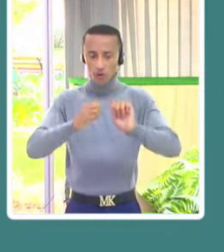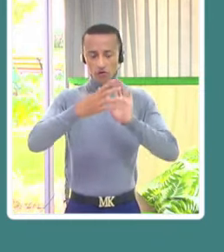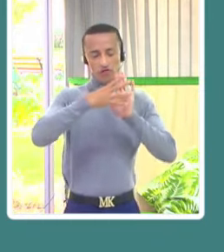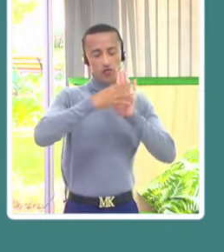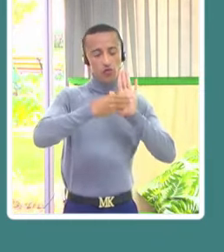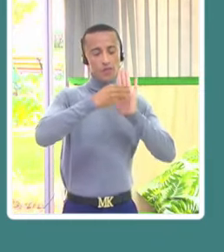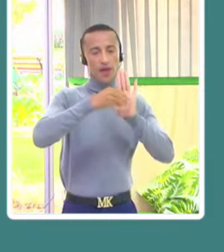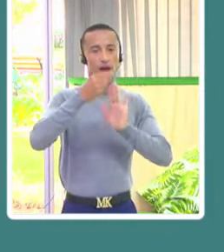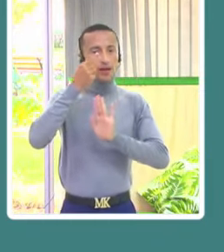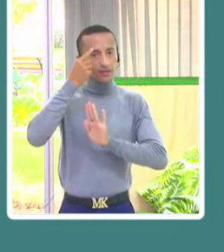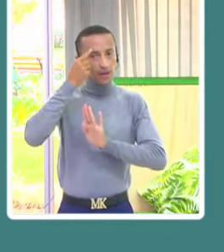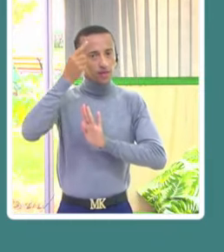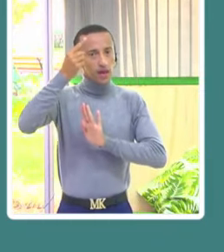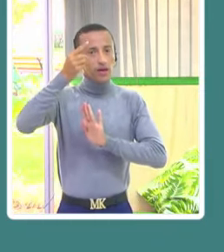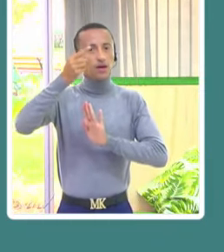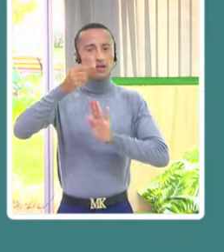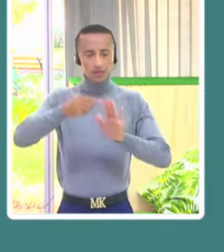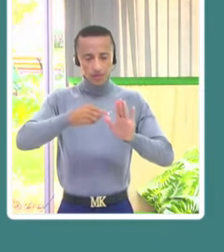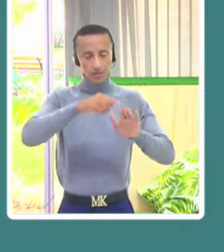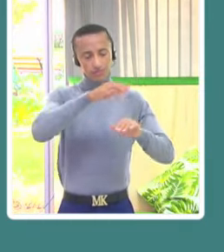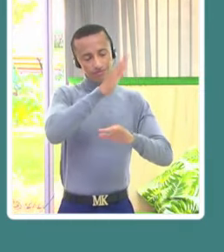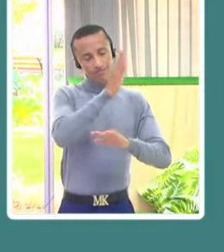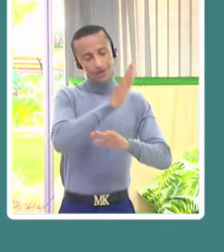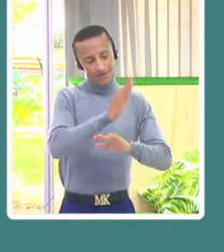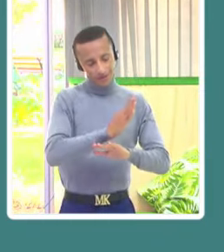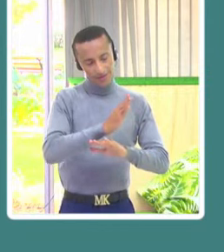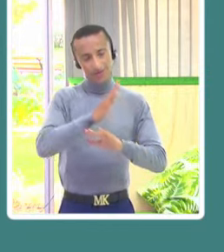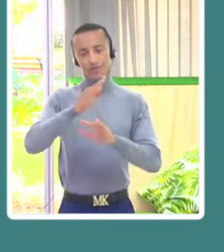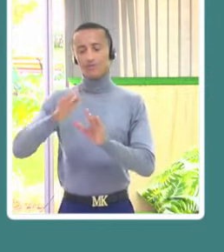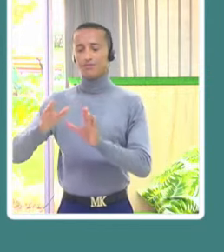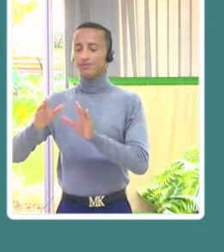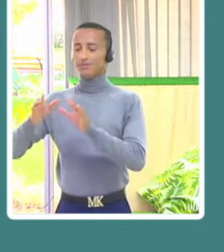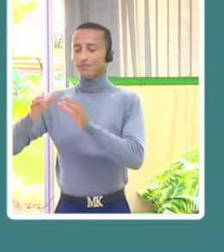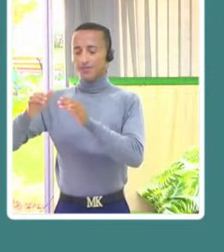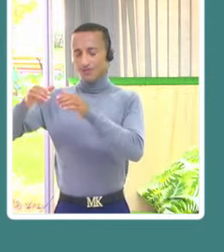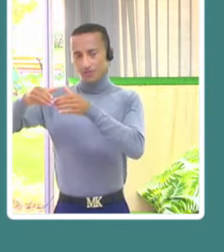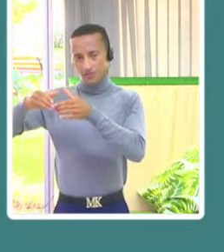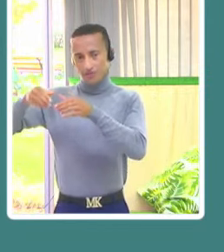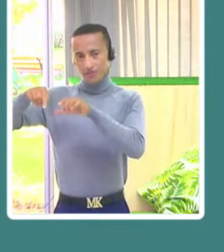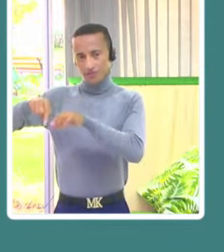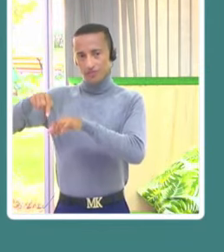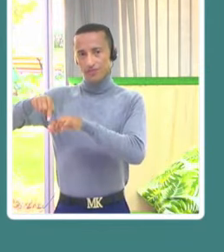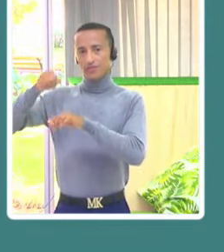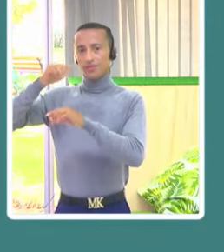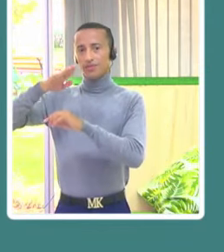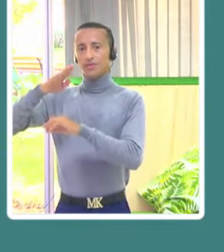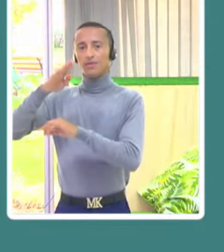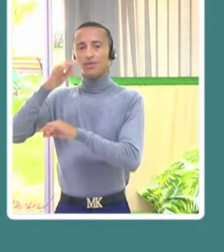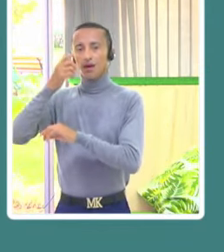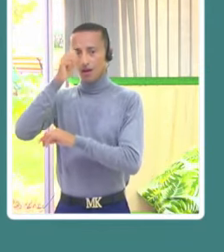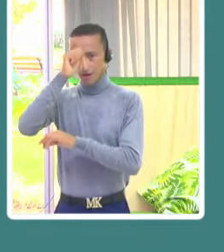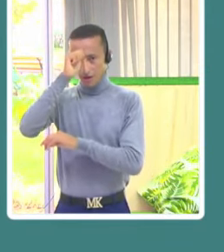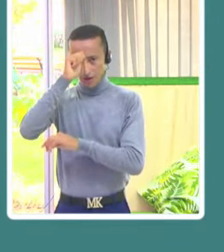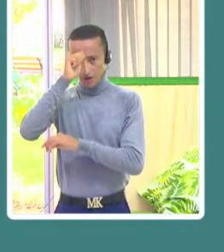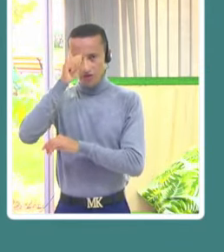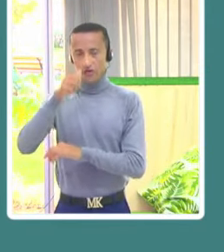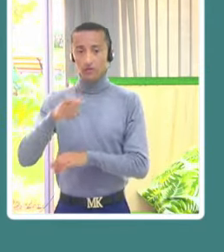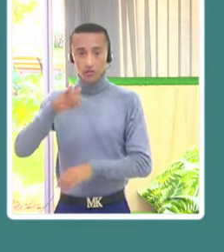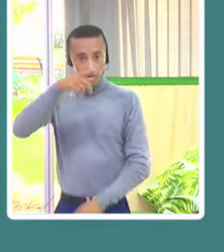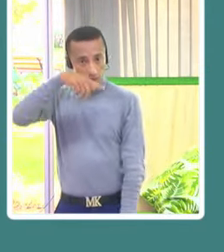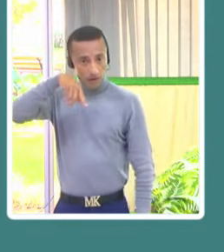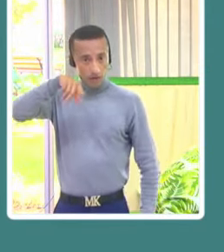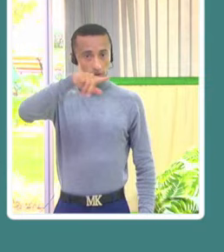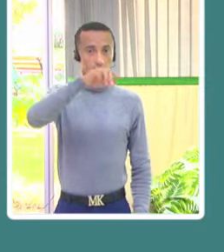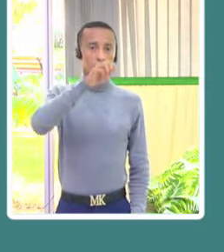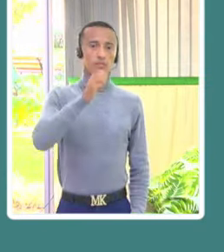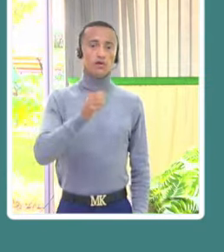leave that to you for thinking about it. Now, I'll not get this, but I'll just end with something